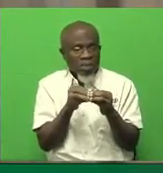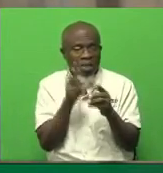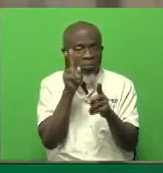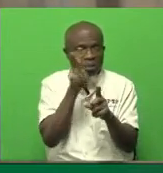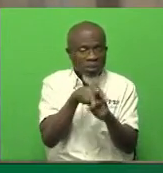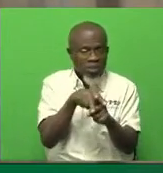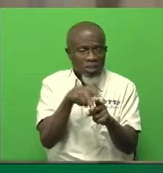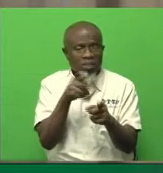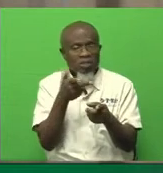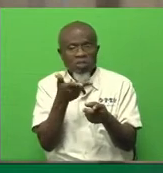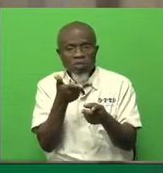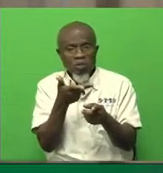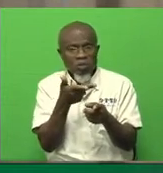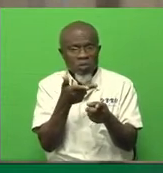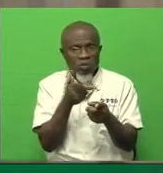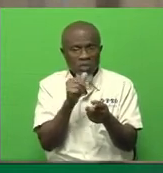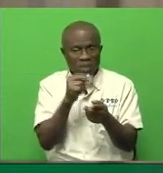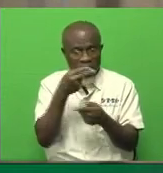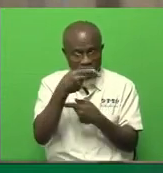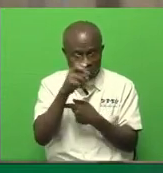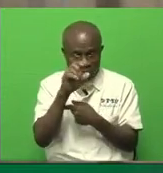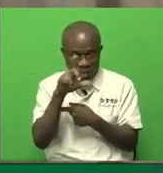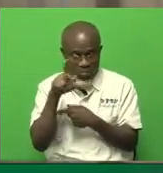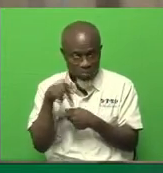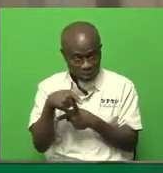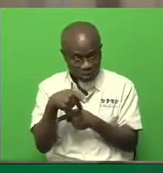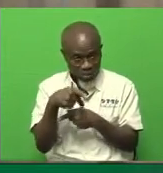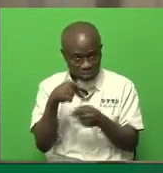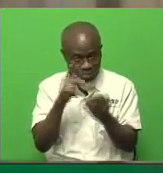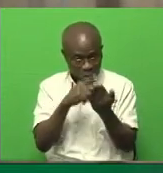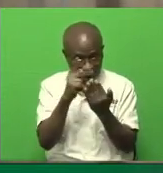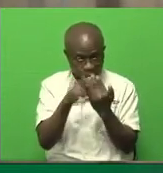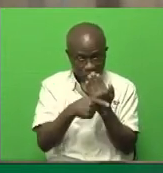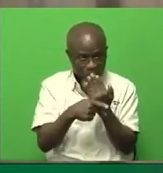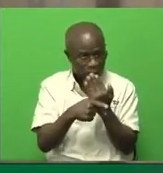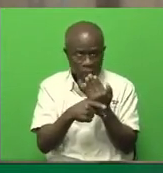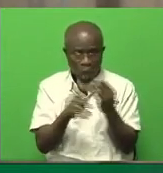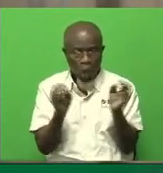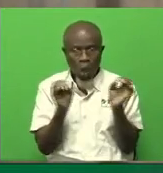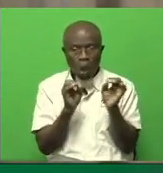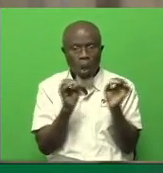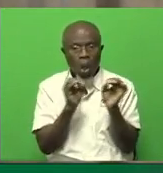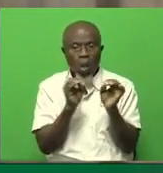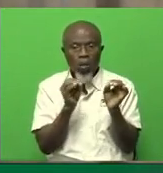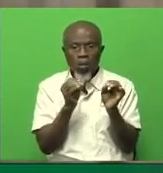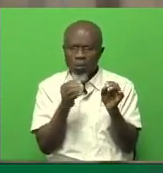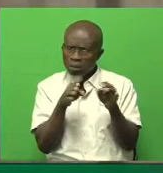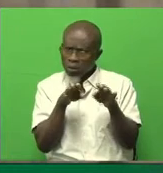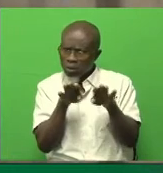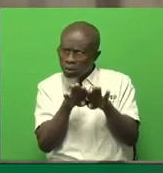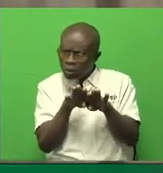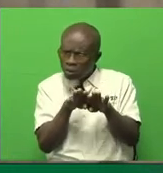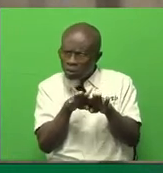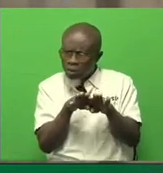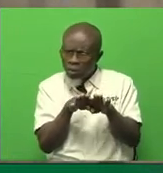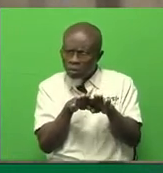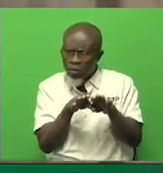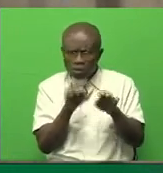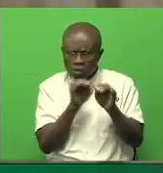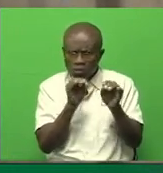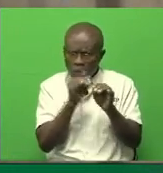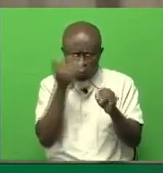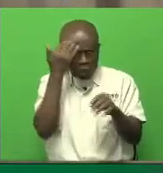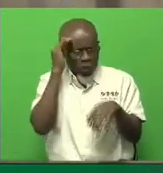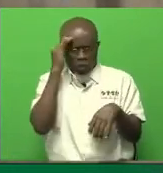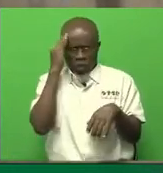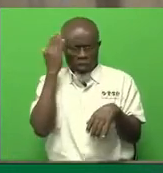limited nobody needs told no one that parents are being put in this kind of complete state of runaround